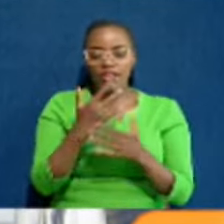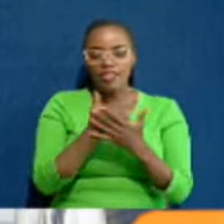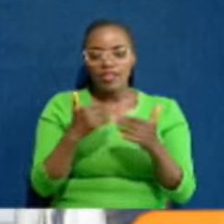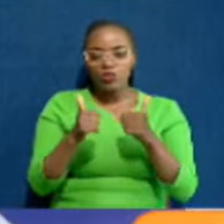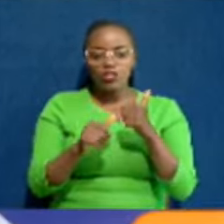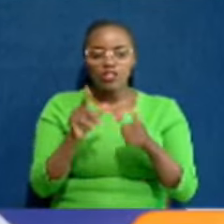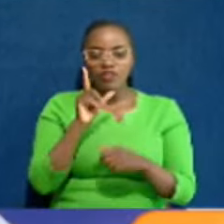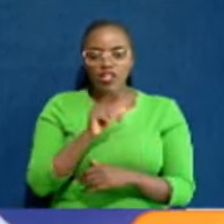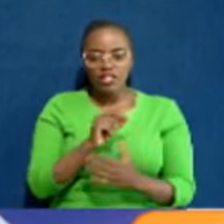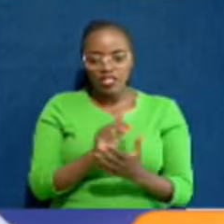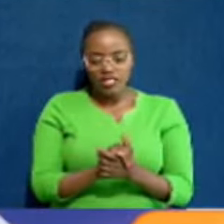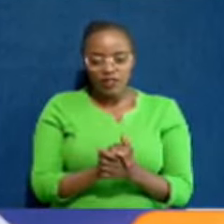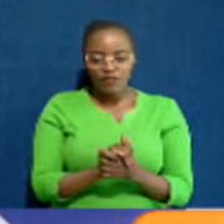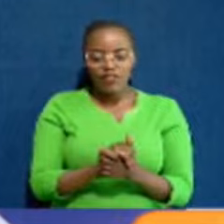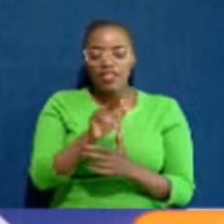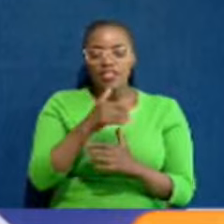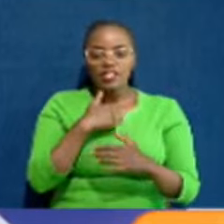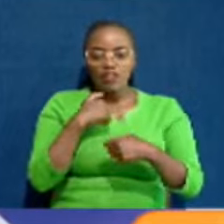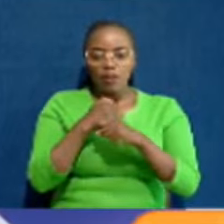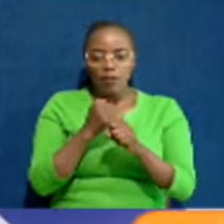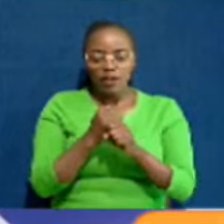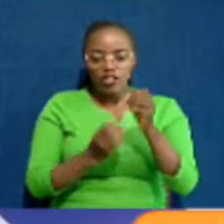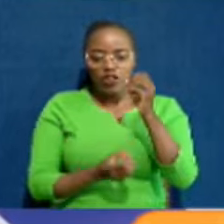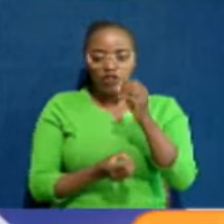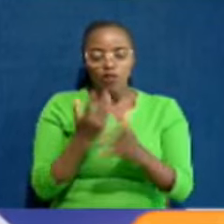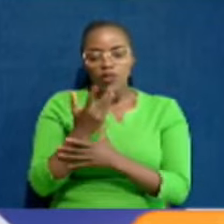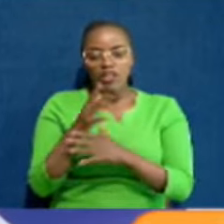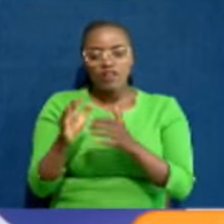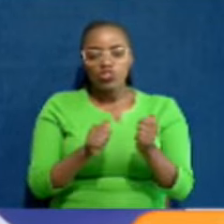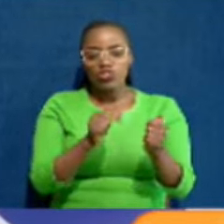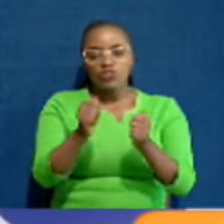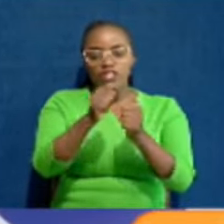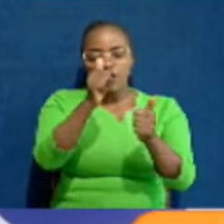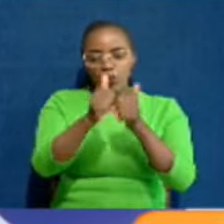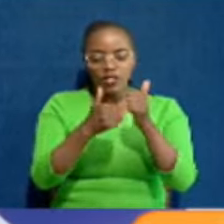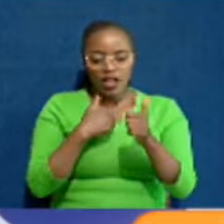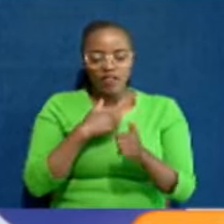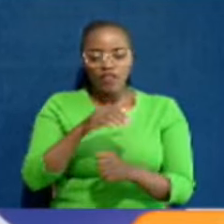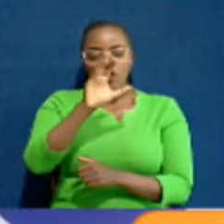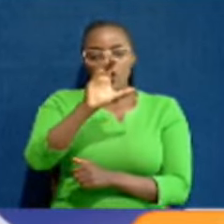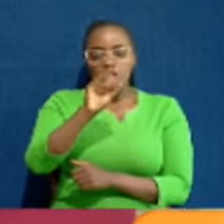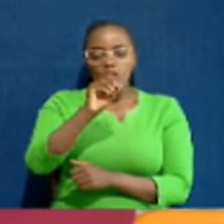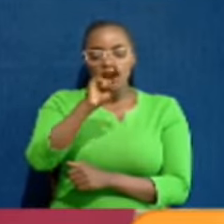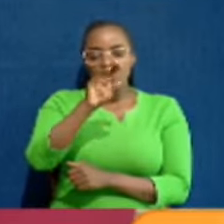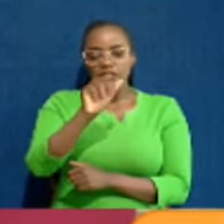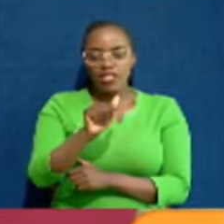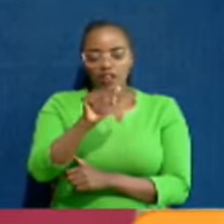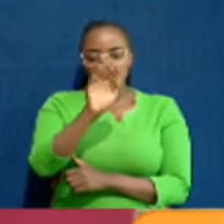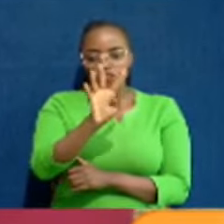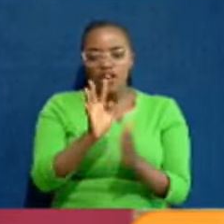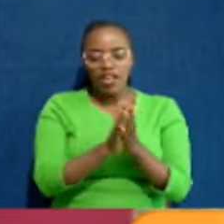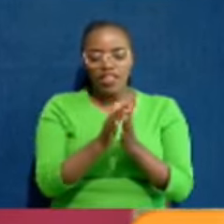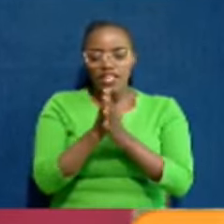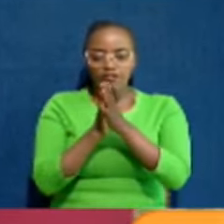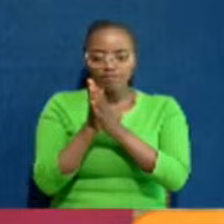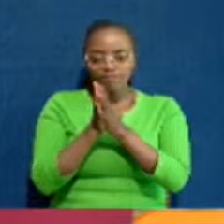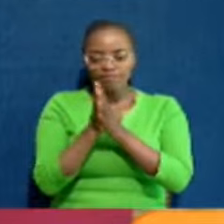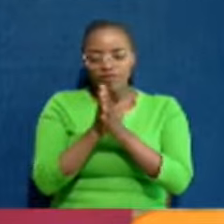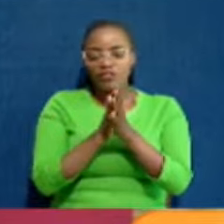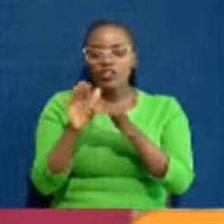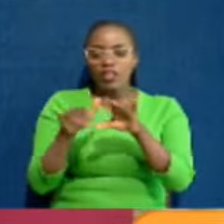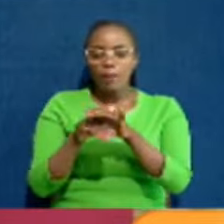products. This has led to the formulation of a strategy which aligns with the COMESA 4 pillar and the interests of the member